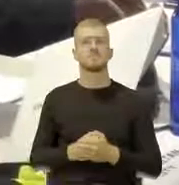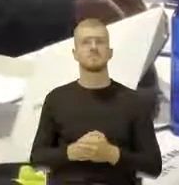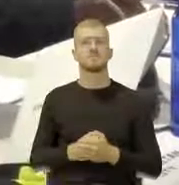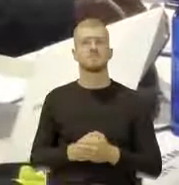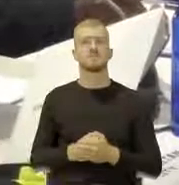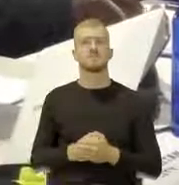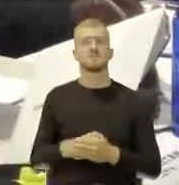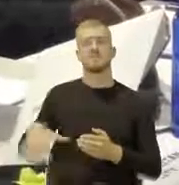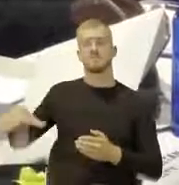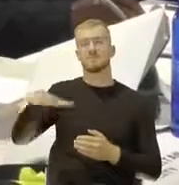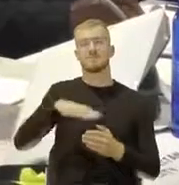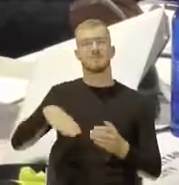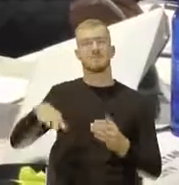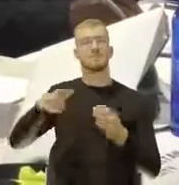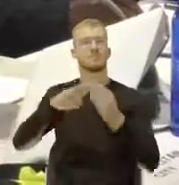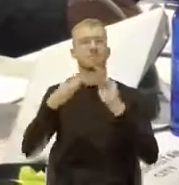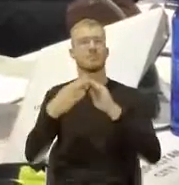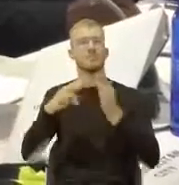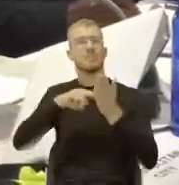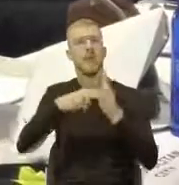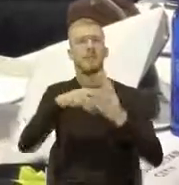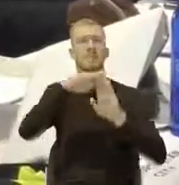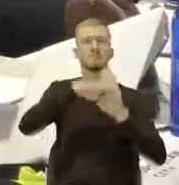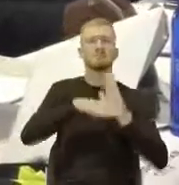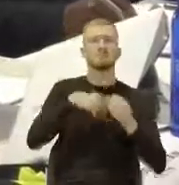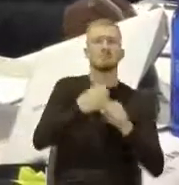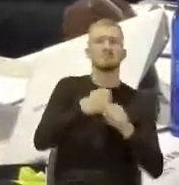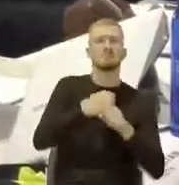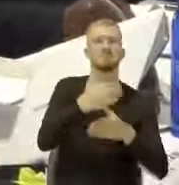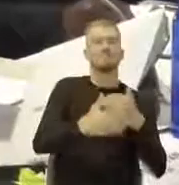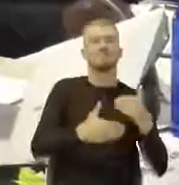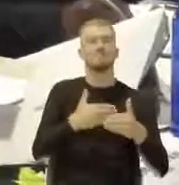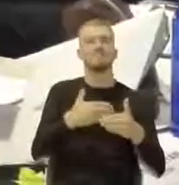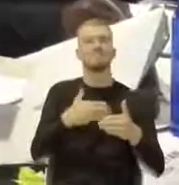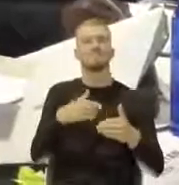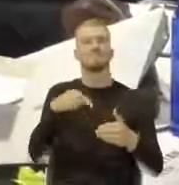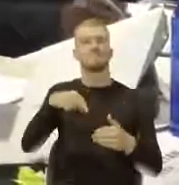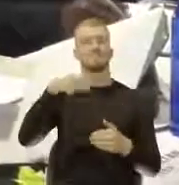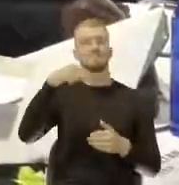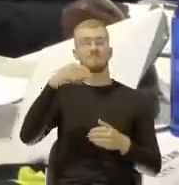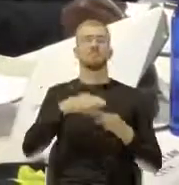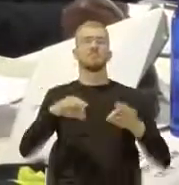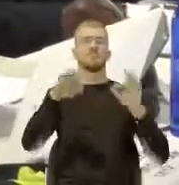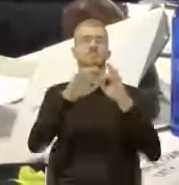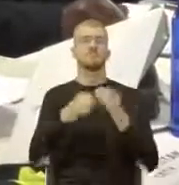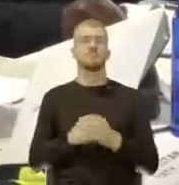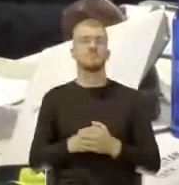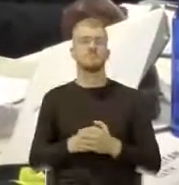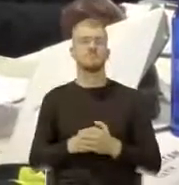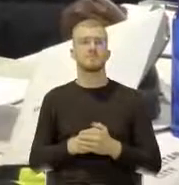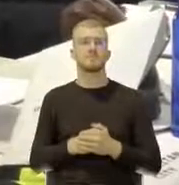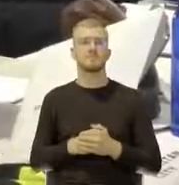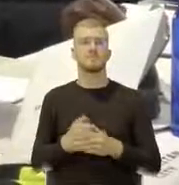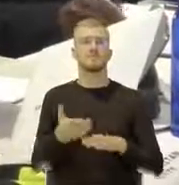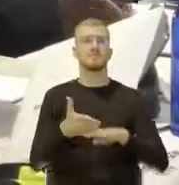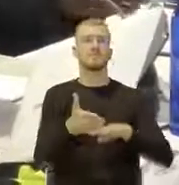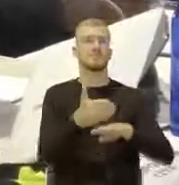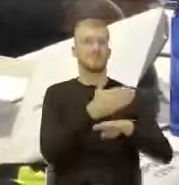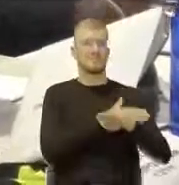players. In his progress report on the new urban agenda, the UN Secretary